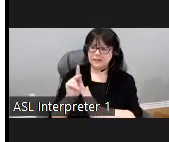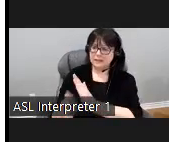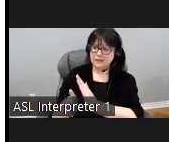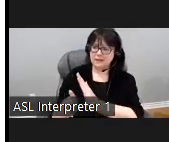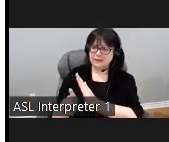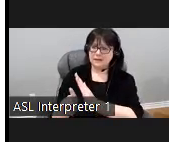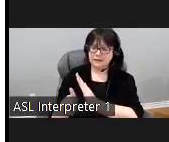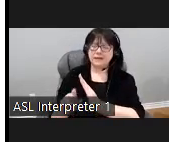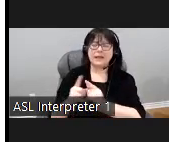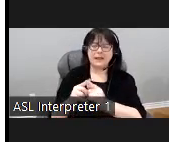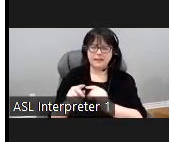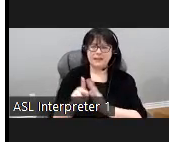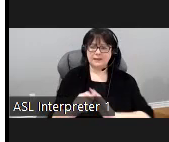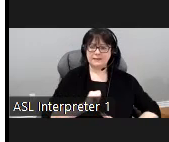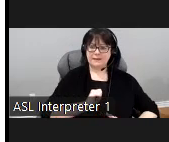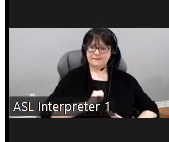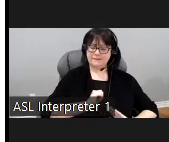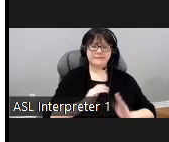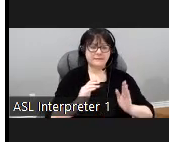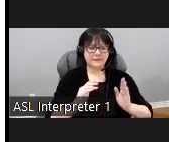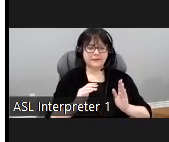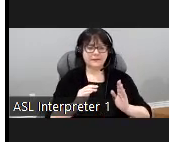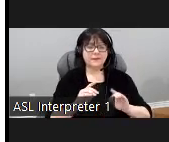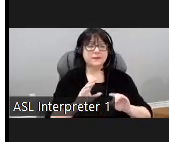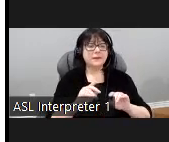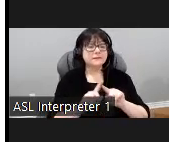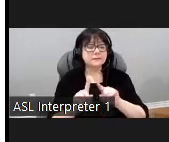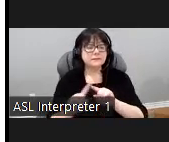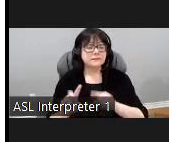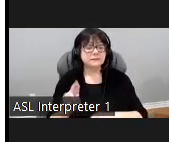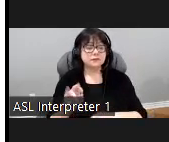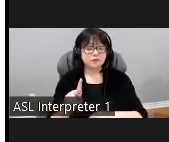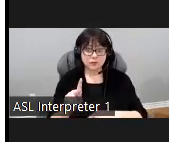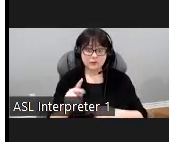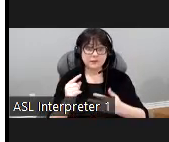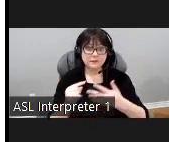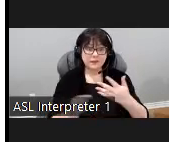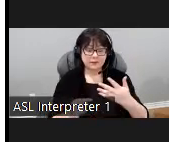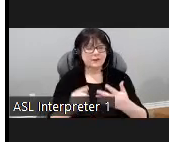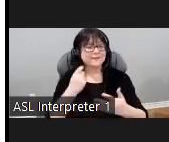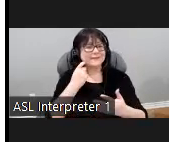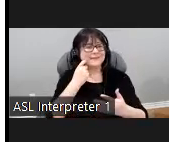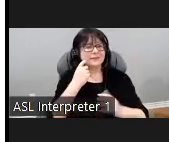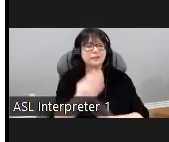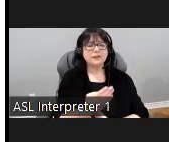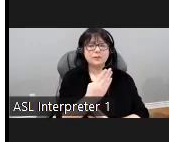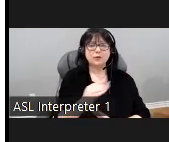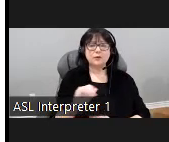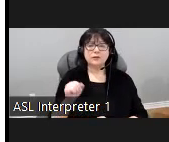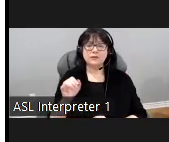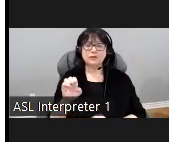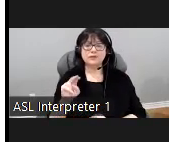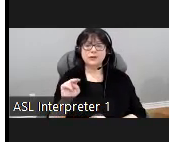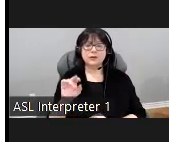And then the risk factors are different. So I really appreciated Jennifer's presentation this morning and the tool